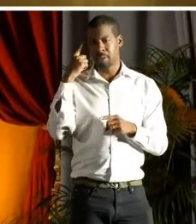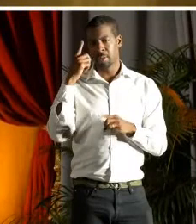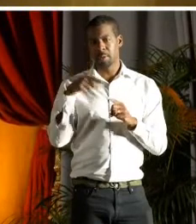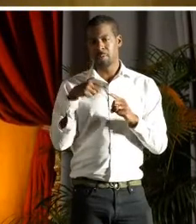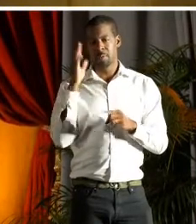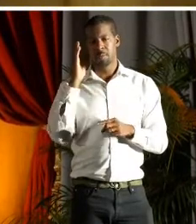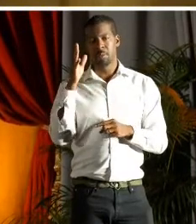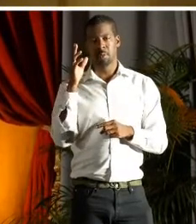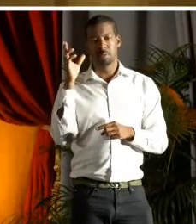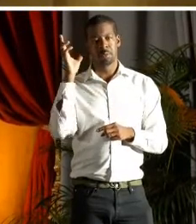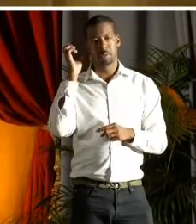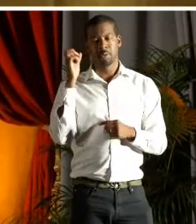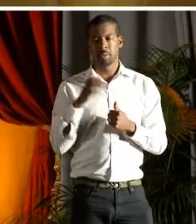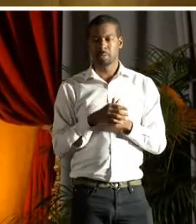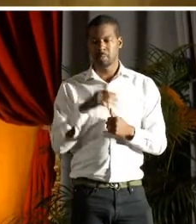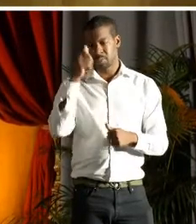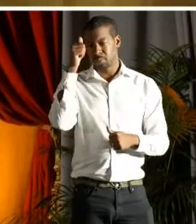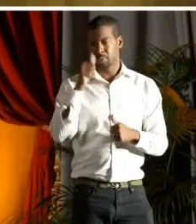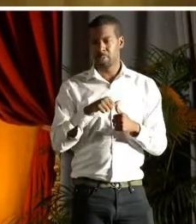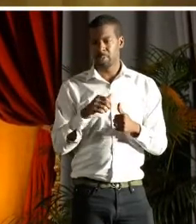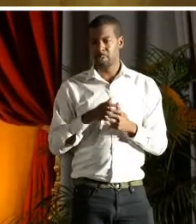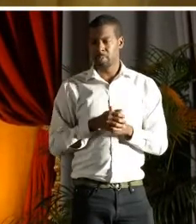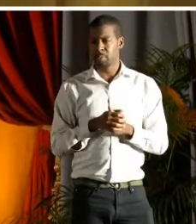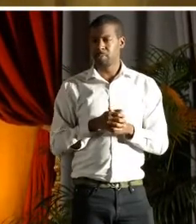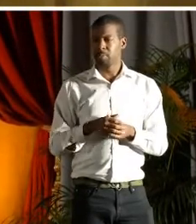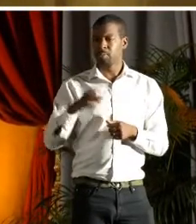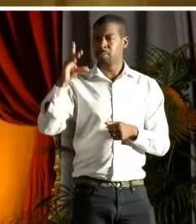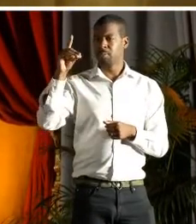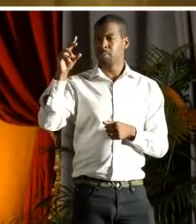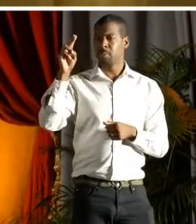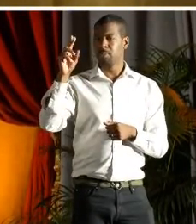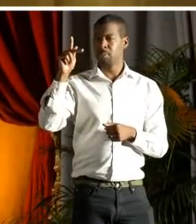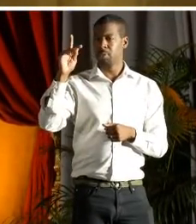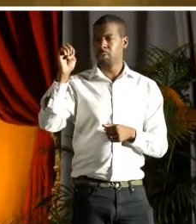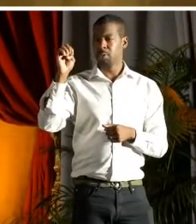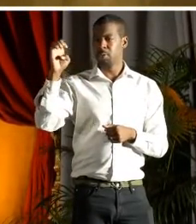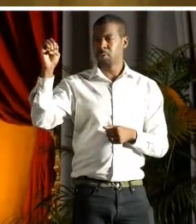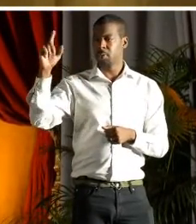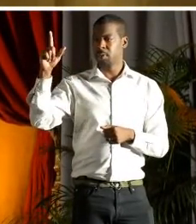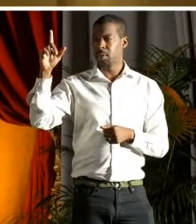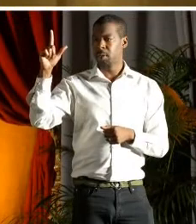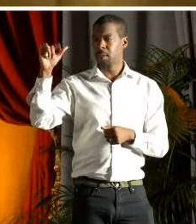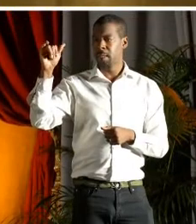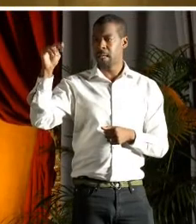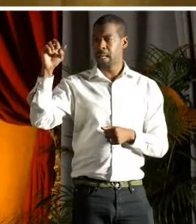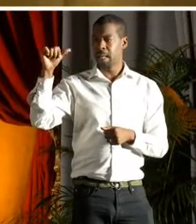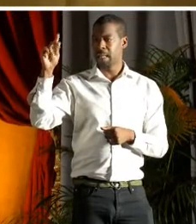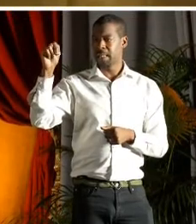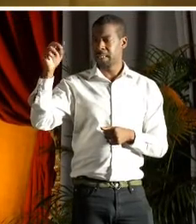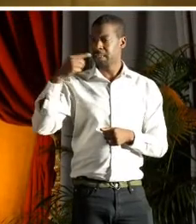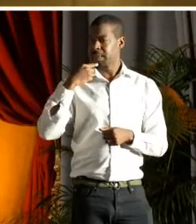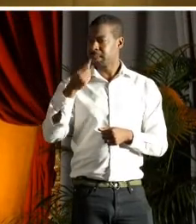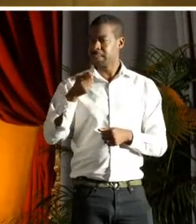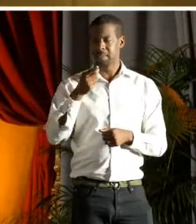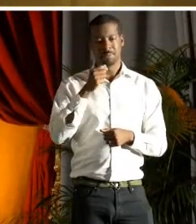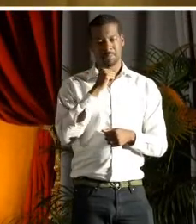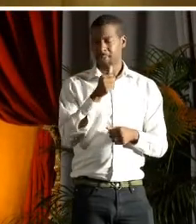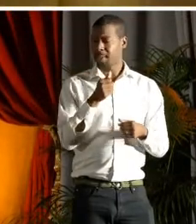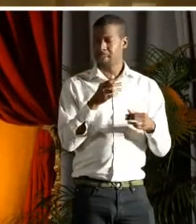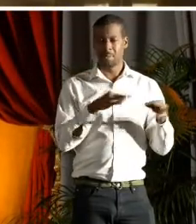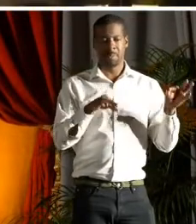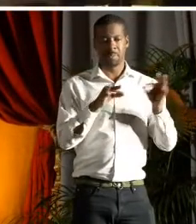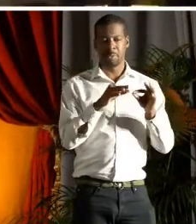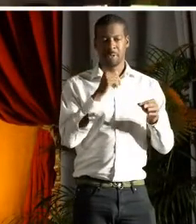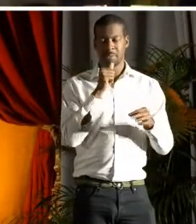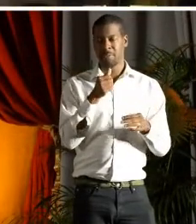hear, remember a couple of things. What did Duke Ellington say? It don't mean a thing if it ain't got that swing.